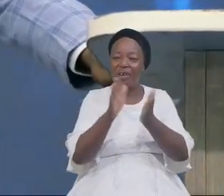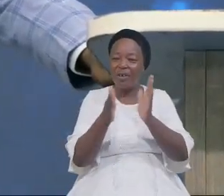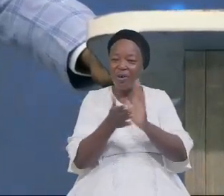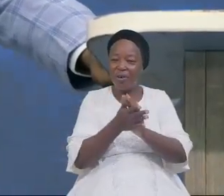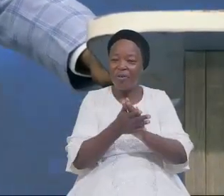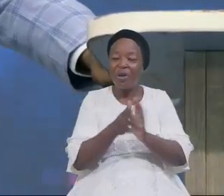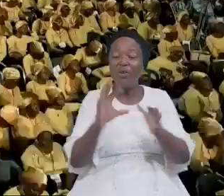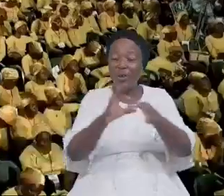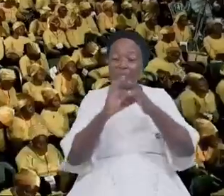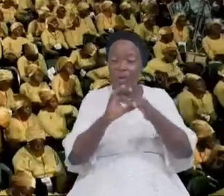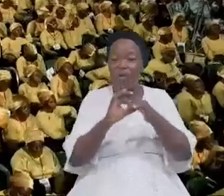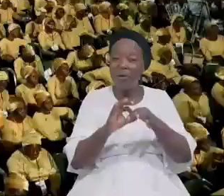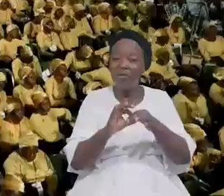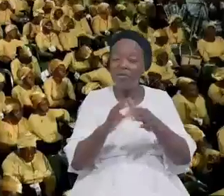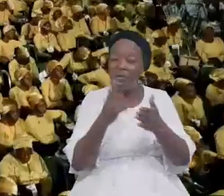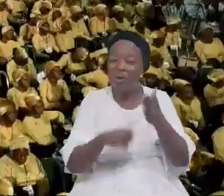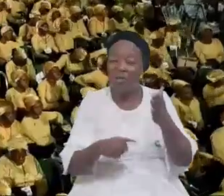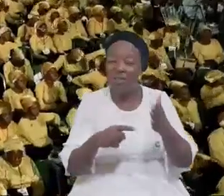altogether Christian.